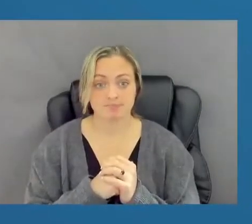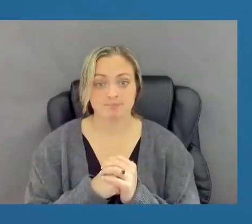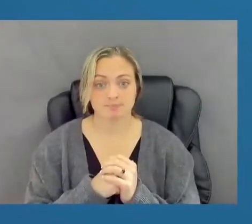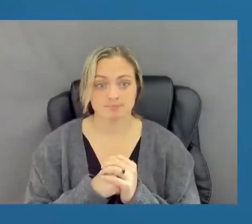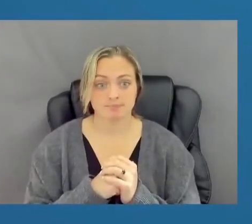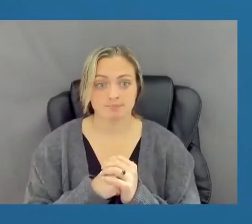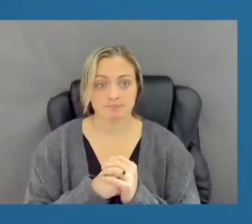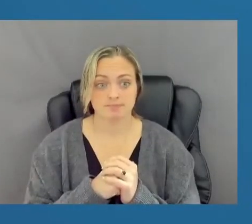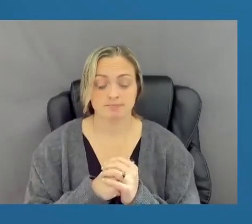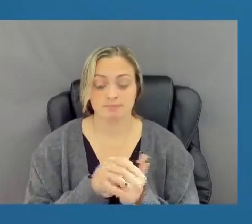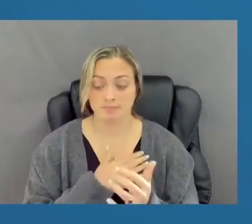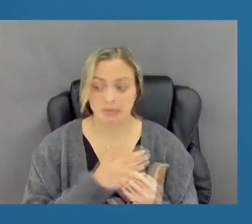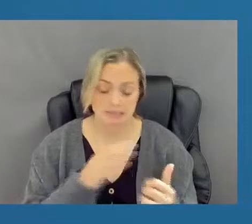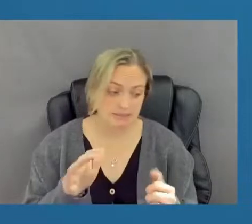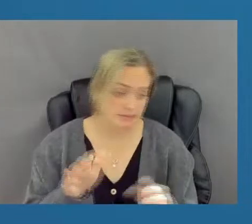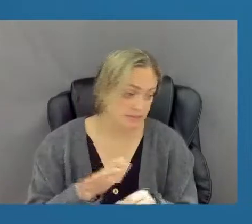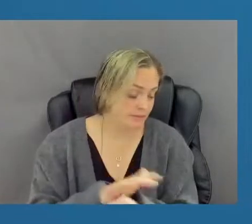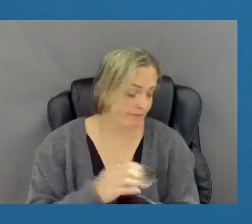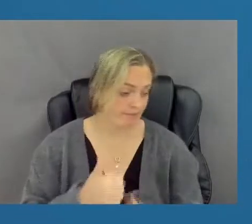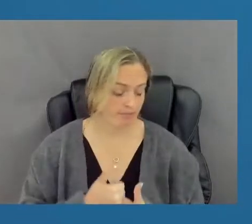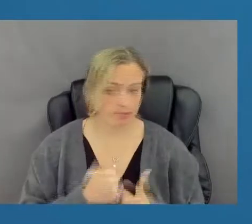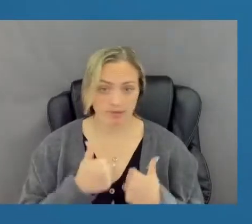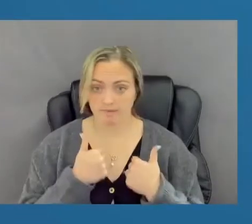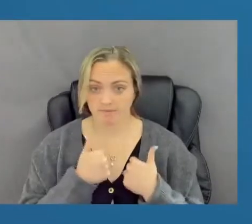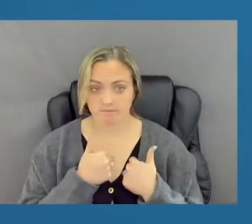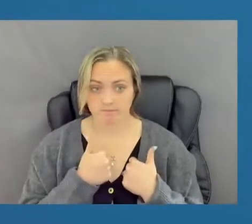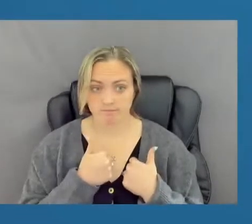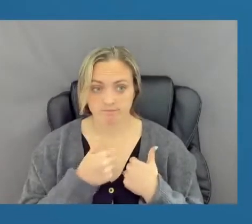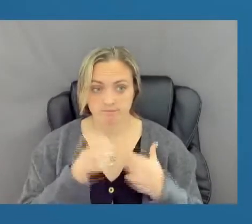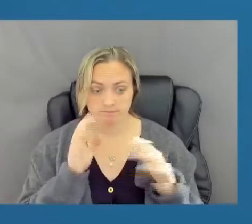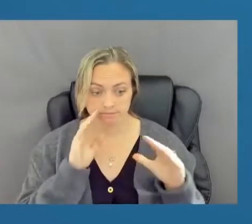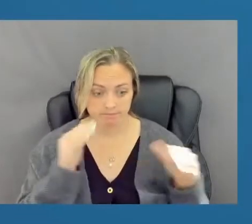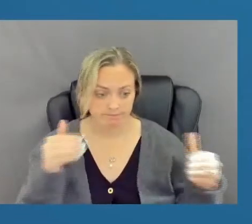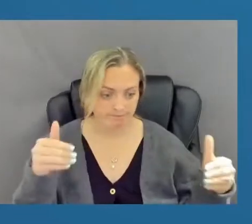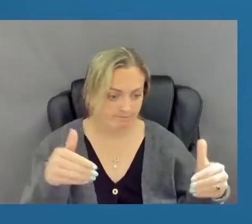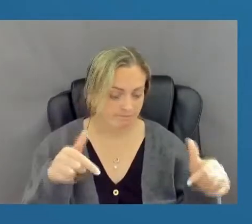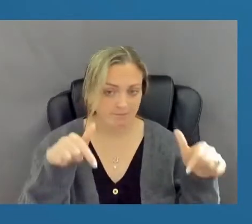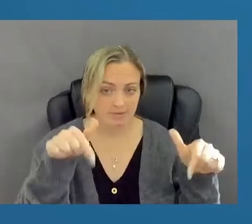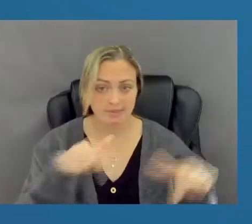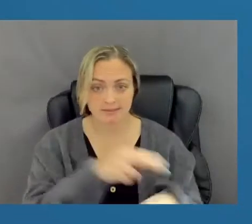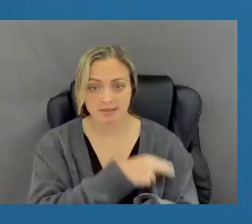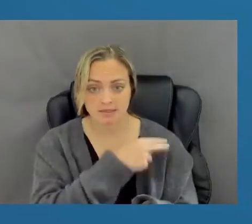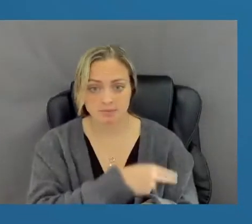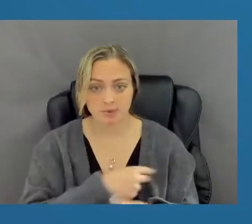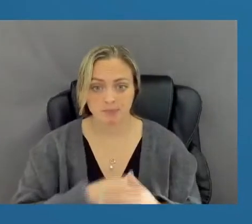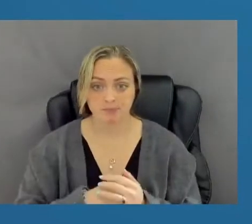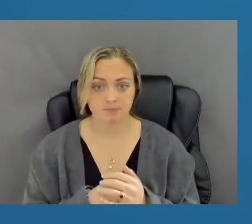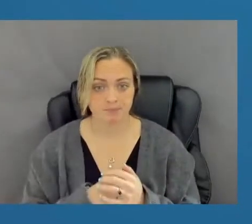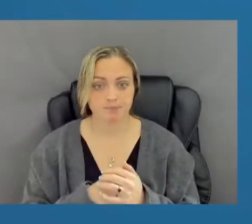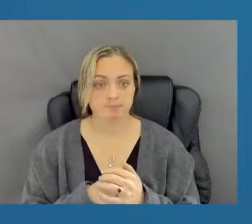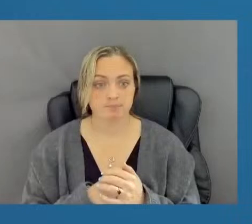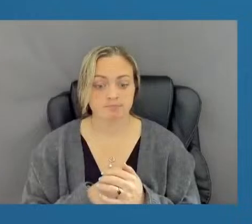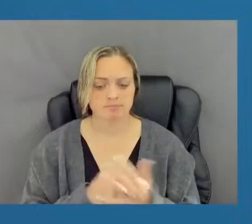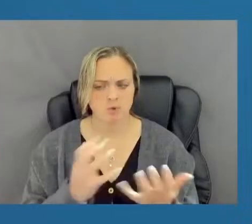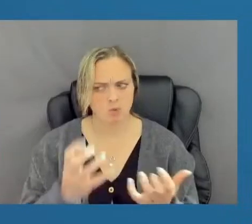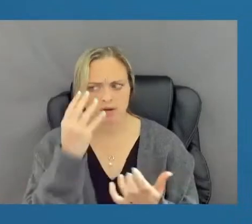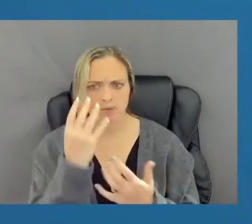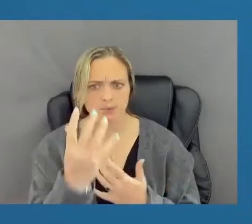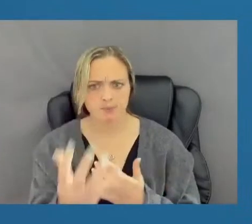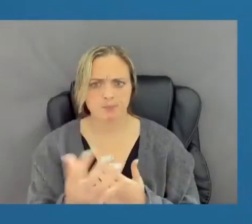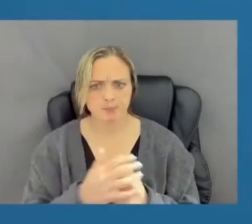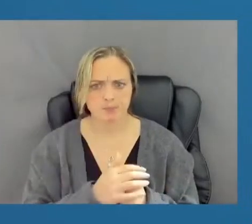My entire life revolved in this hospital. I want to say to you